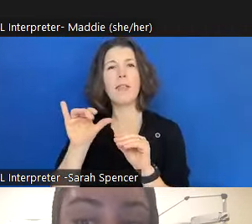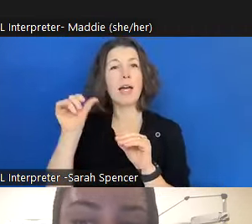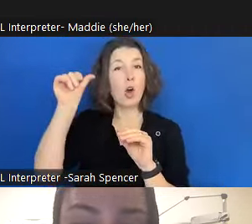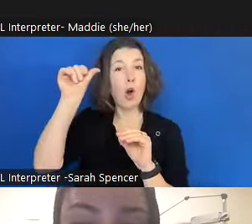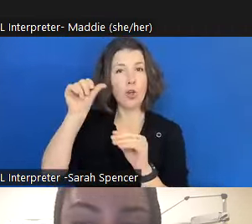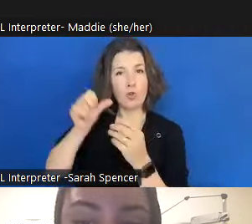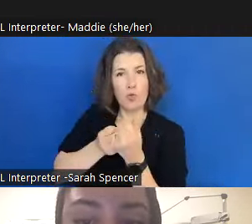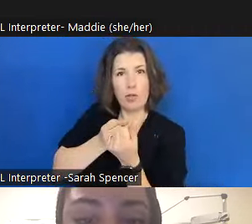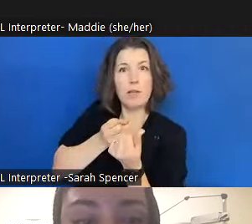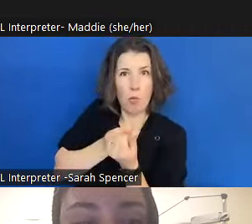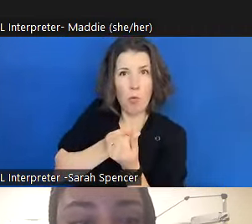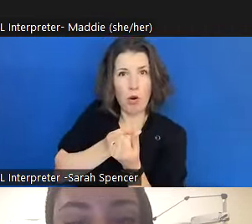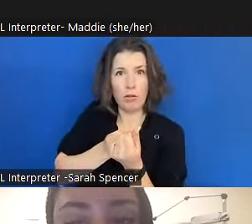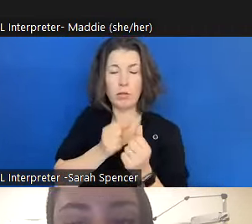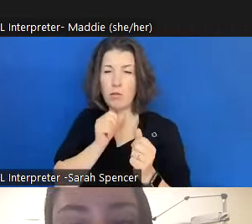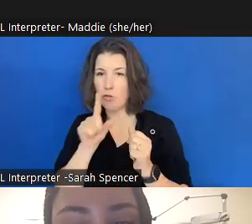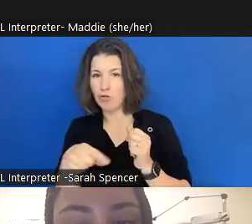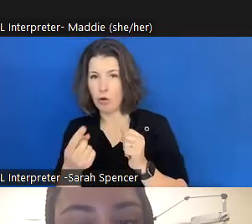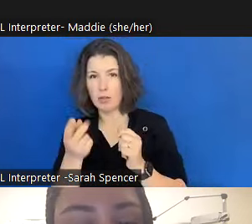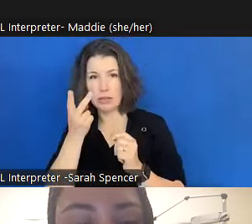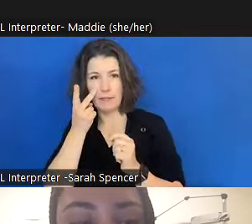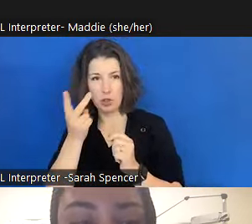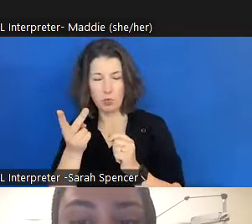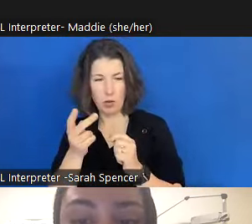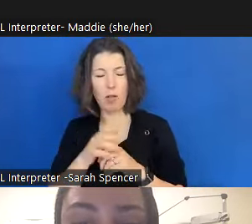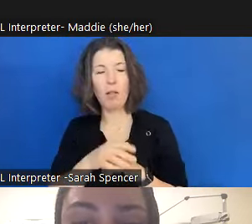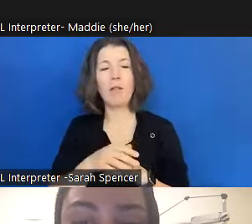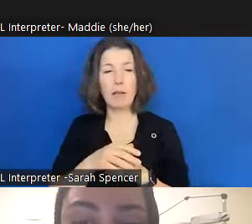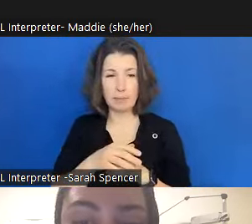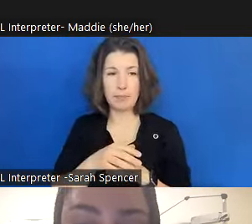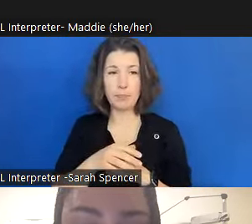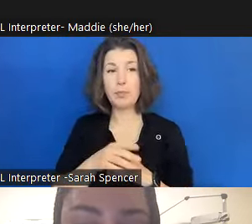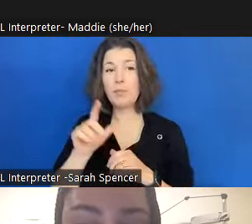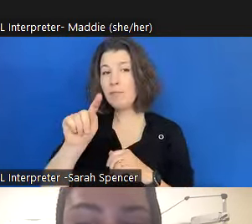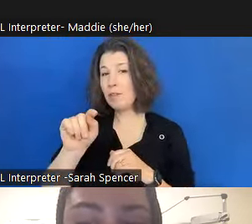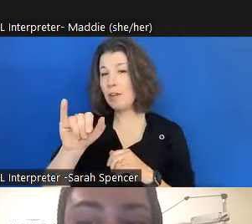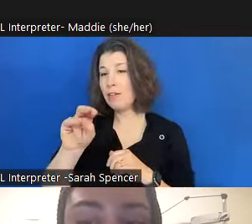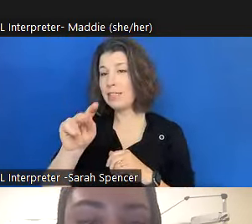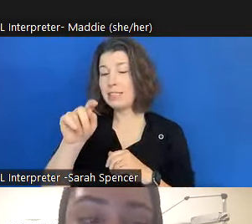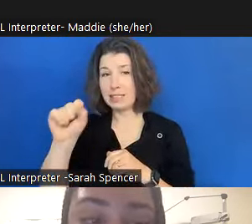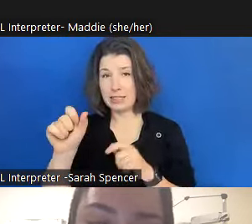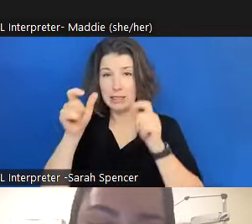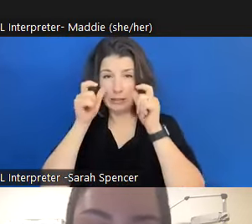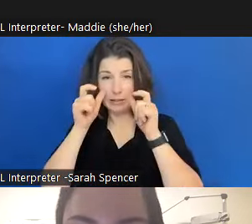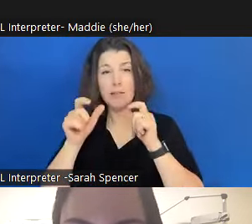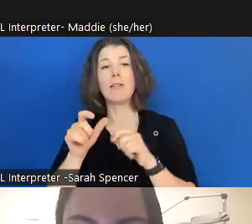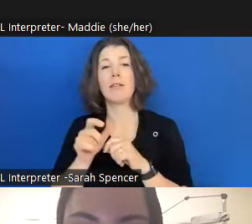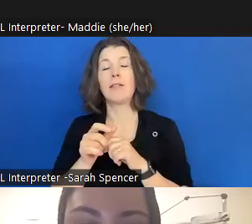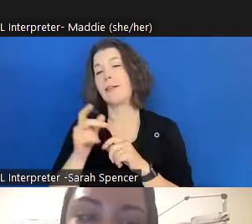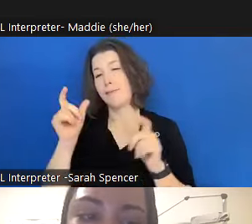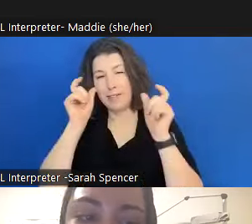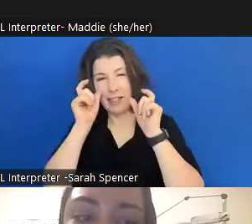than a visual one. Tints or light filters that can help with glare and contrast. Glasses, of course,